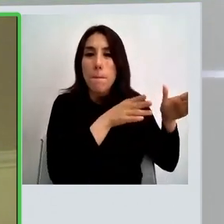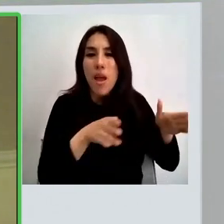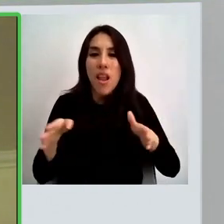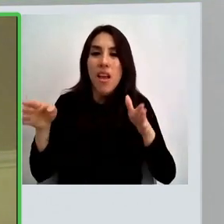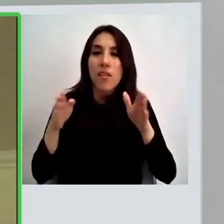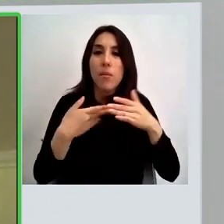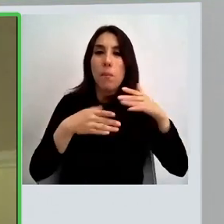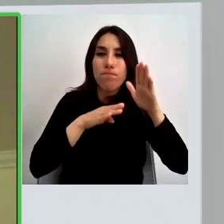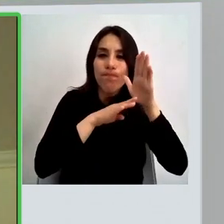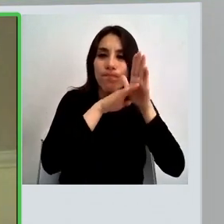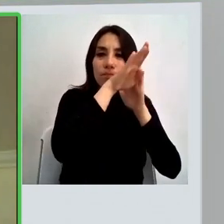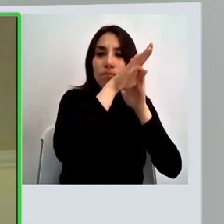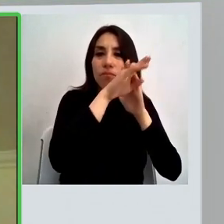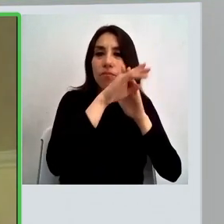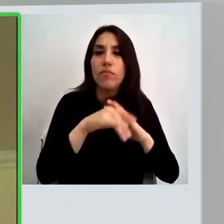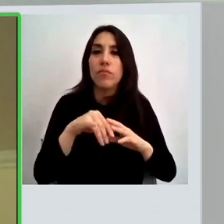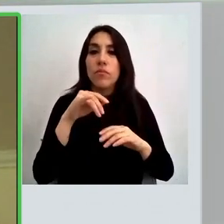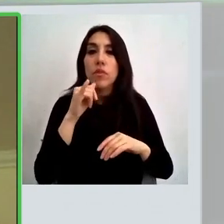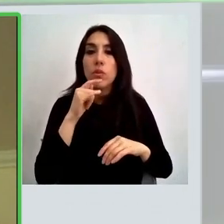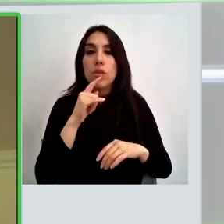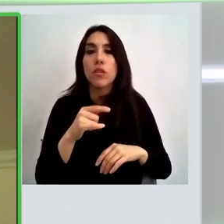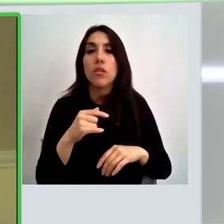became more congenial,